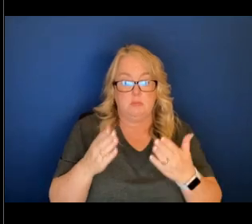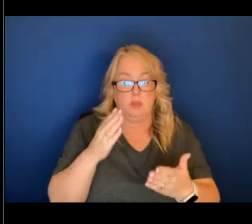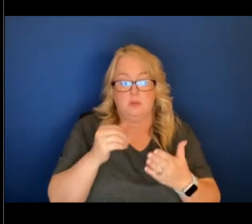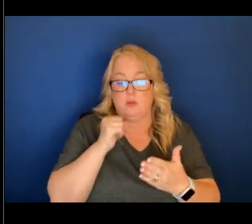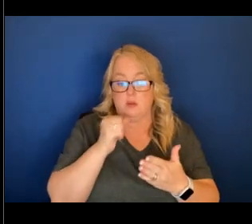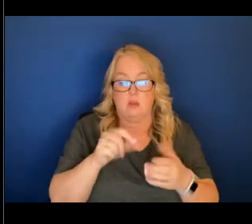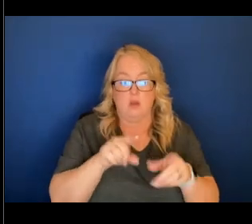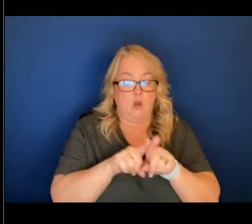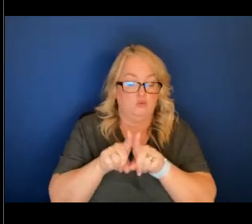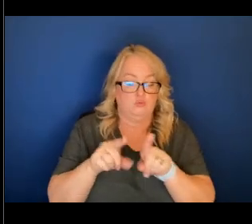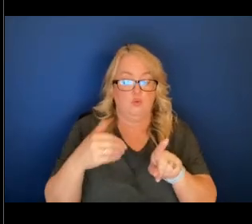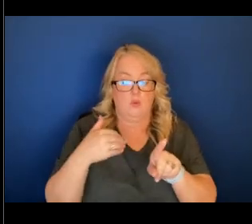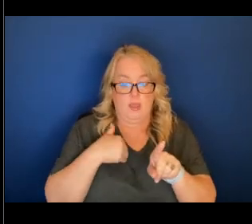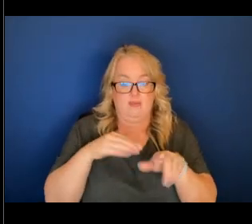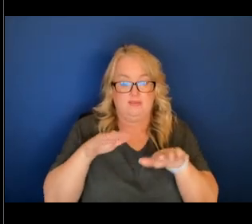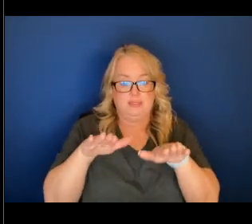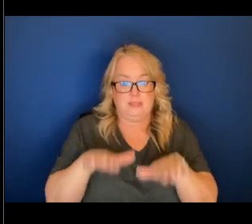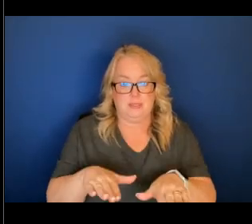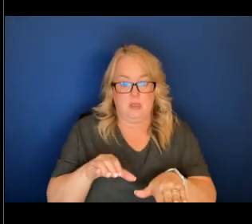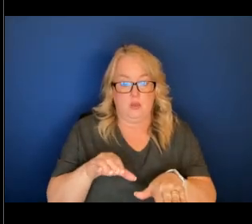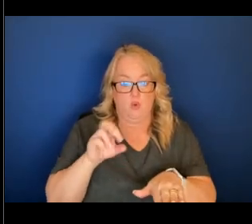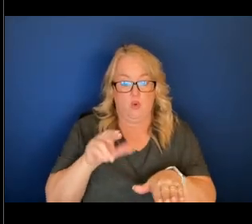or raised area.